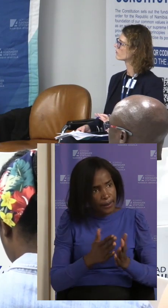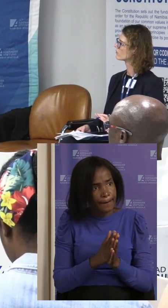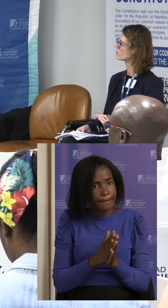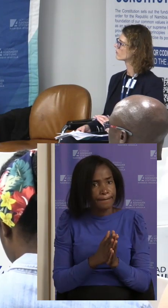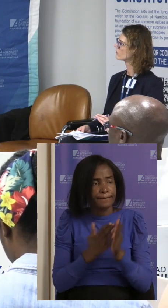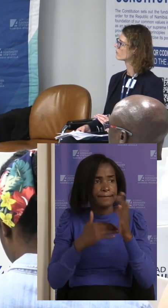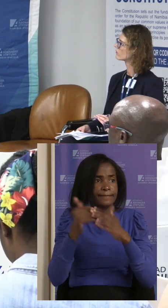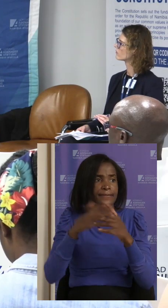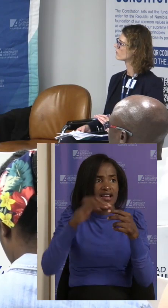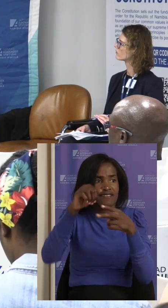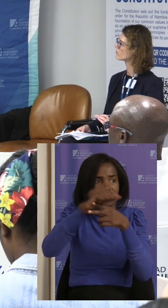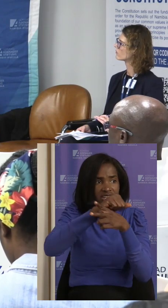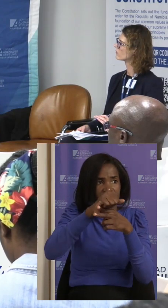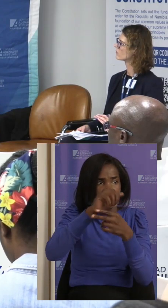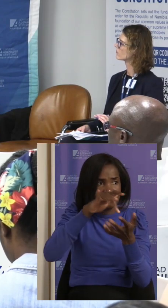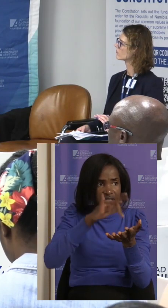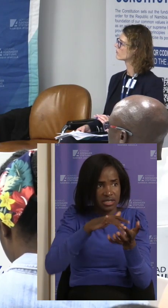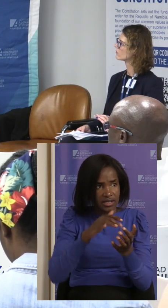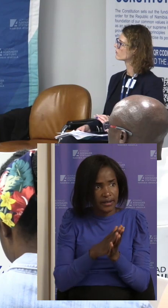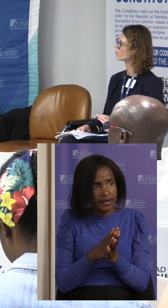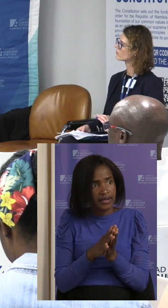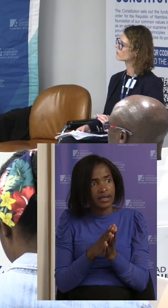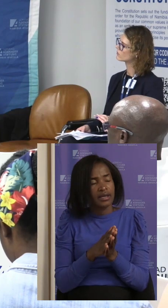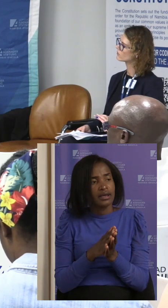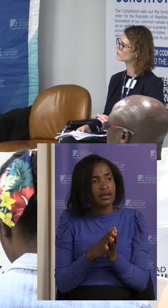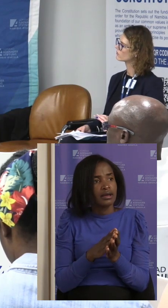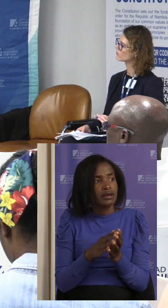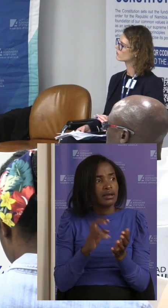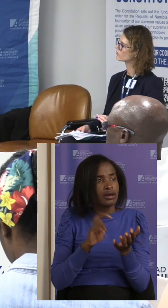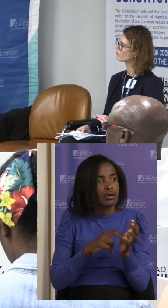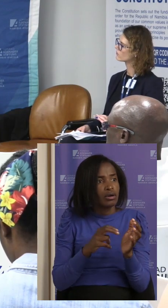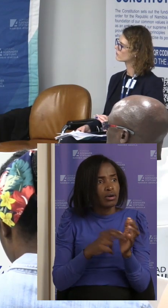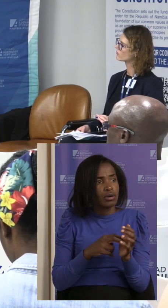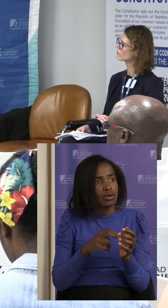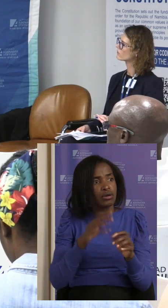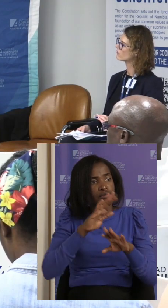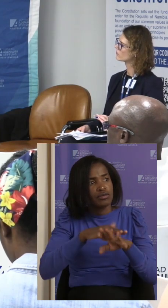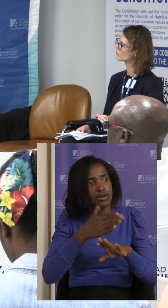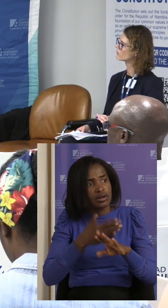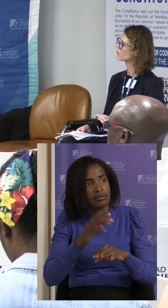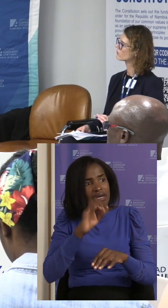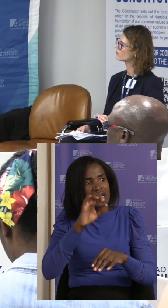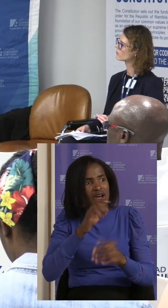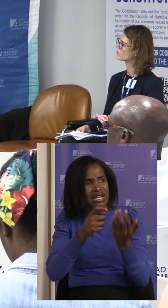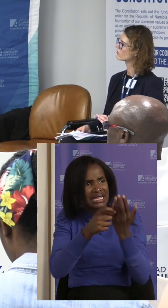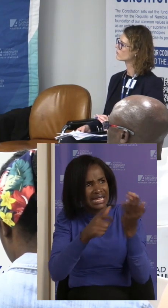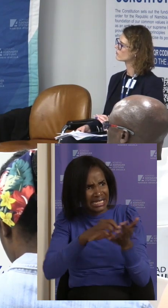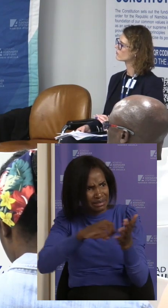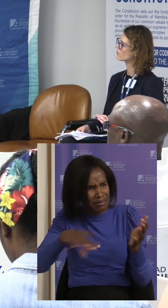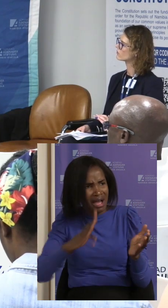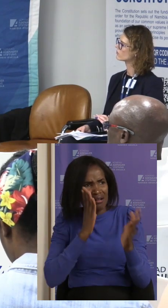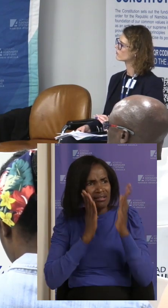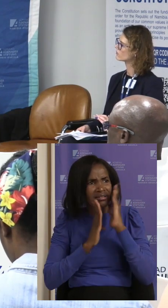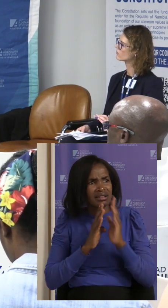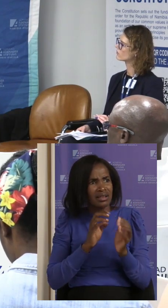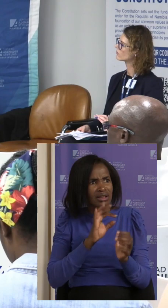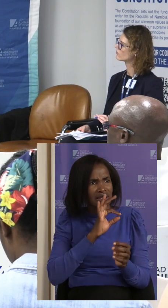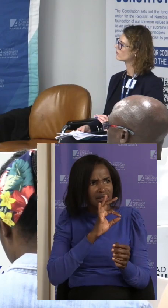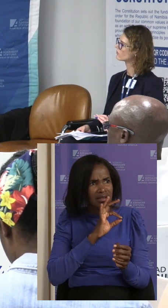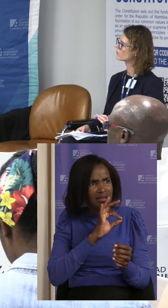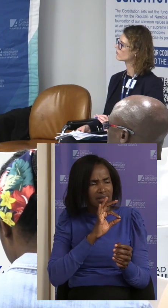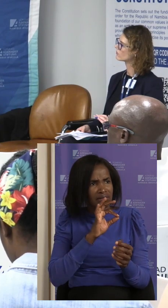of vocational training centers, and even the tax pardon upon low-income earners, because that, I think, also indirectly and directly